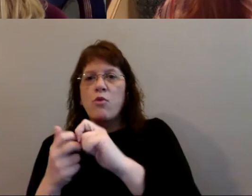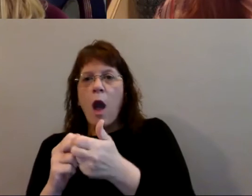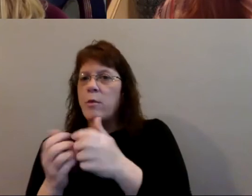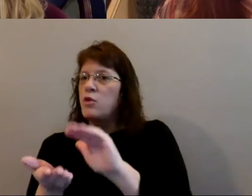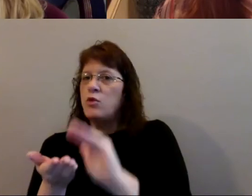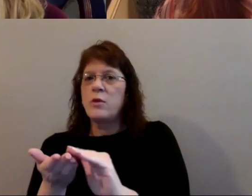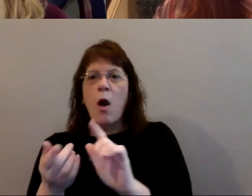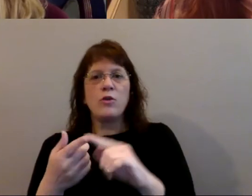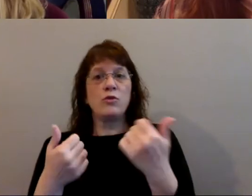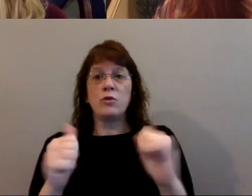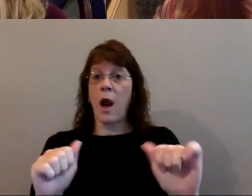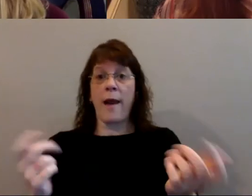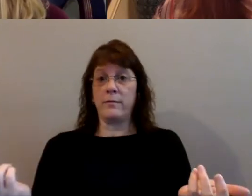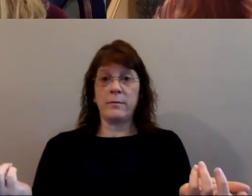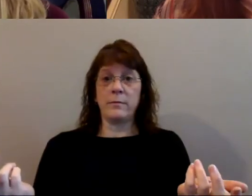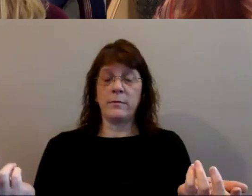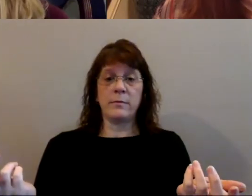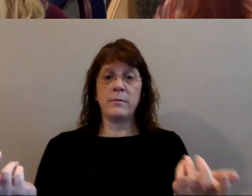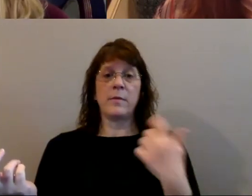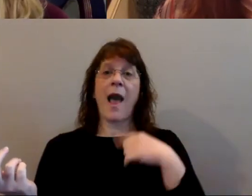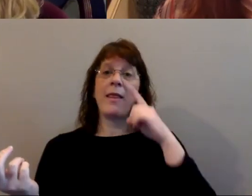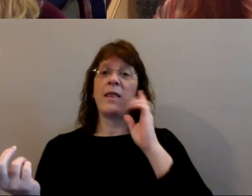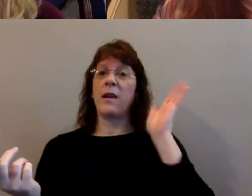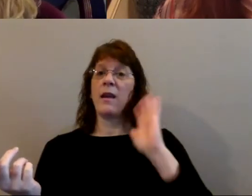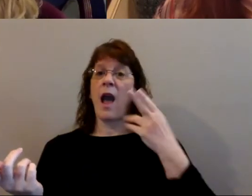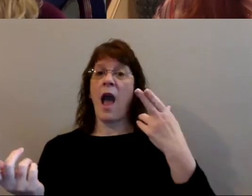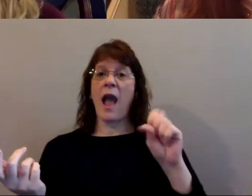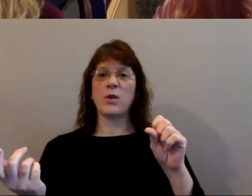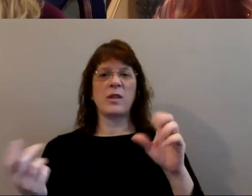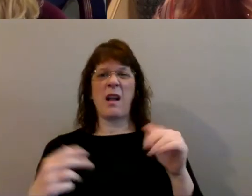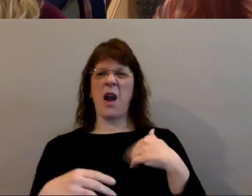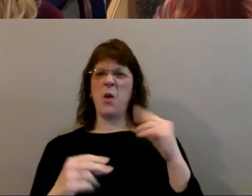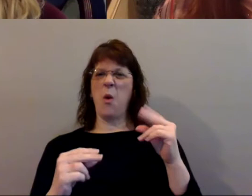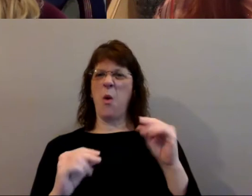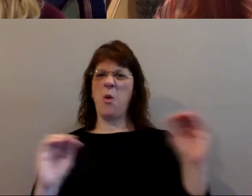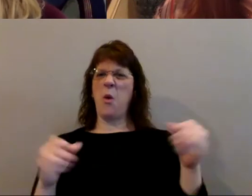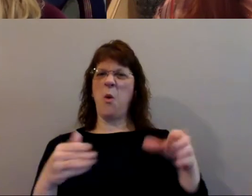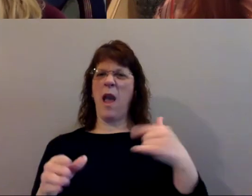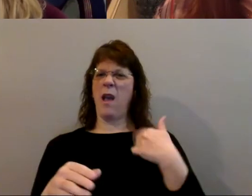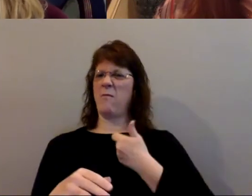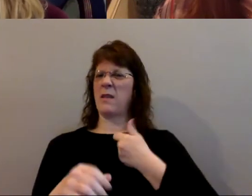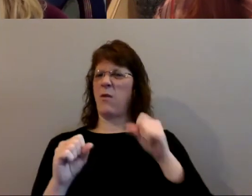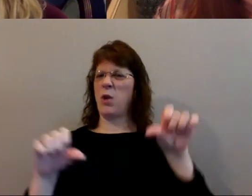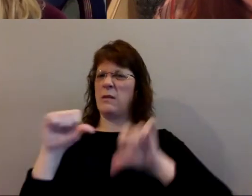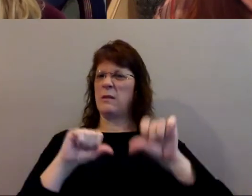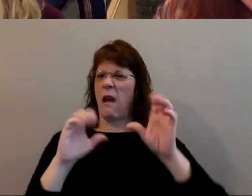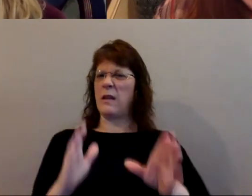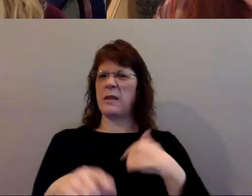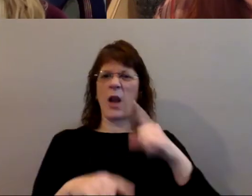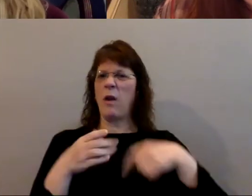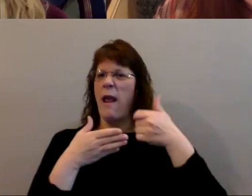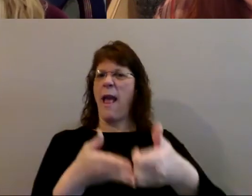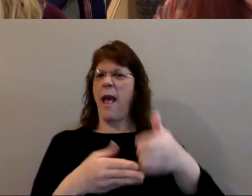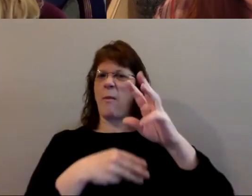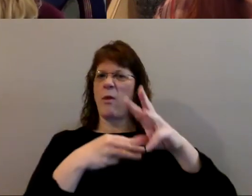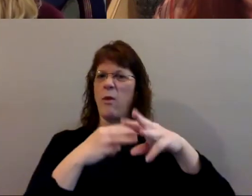I think I was like in high school, I was like, no, there's no way I could ever be a scientist. There's no way I could ever help the world like as much as I want. But now